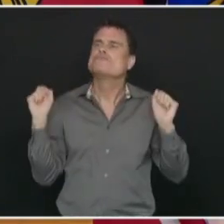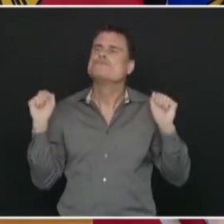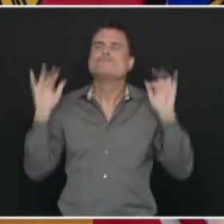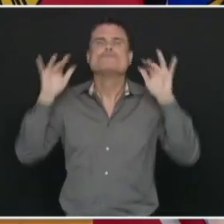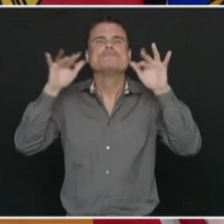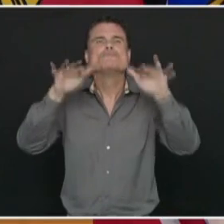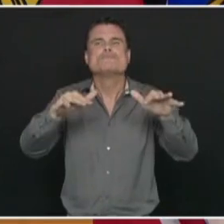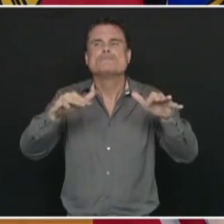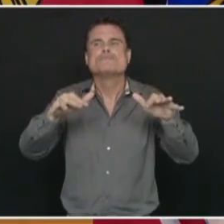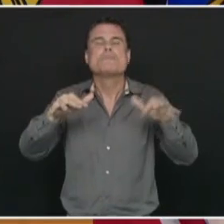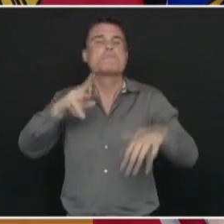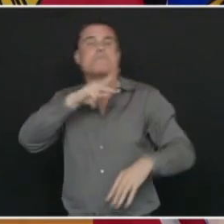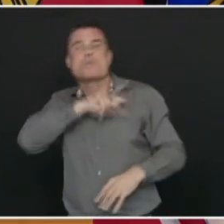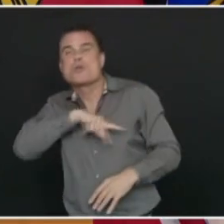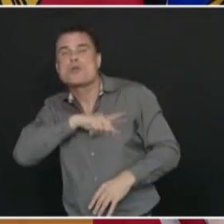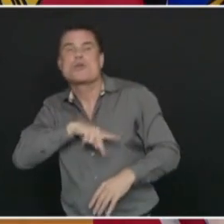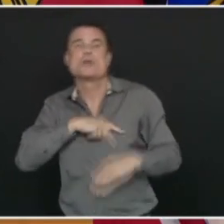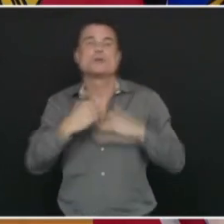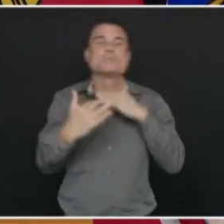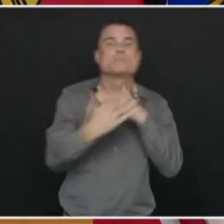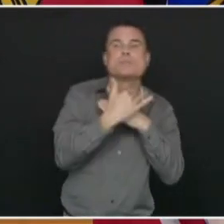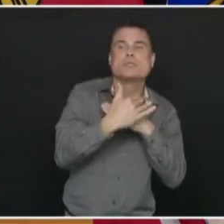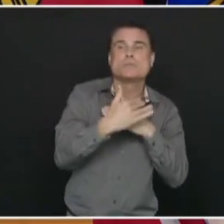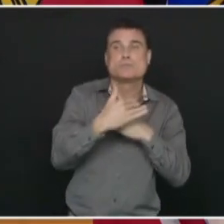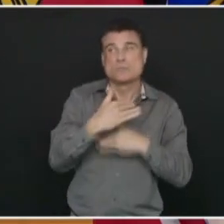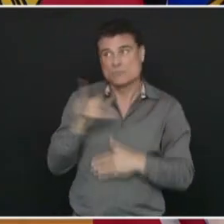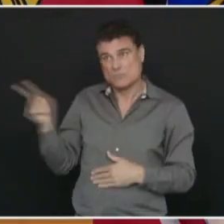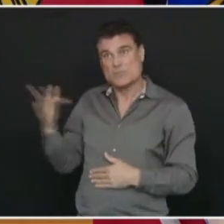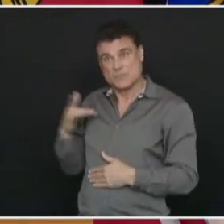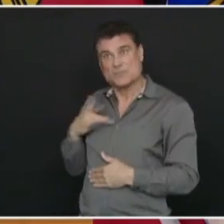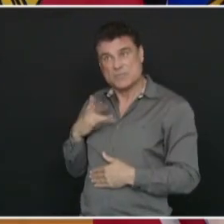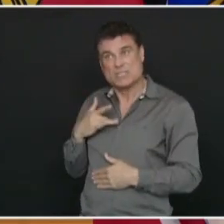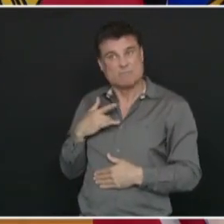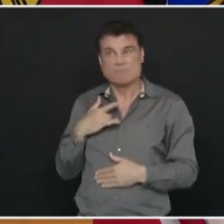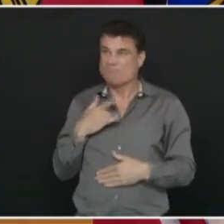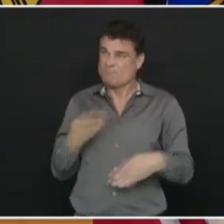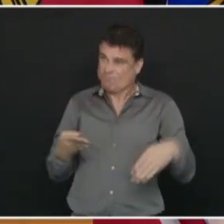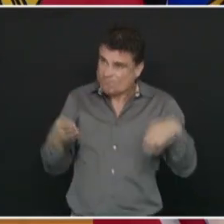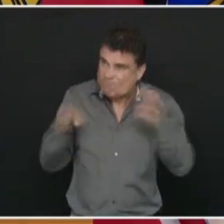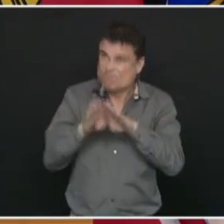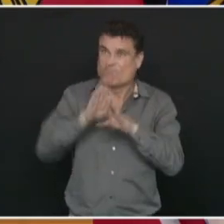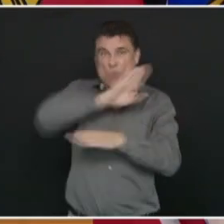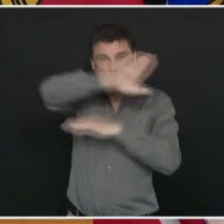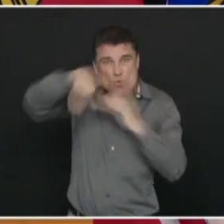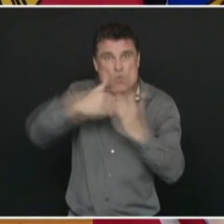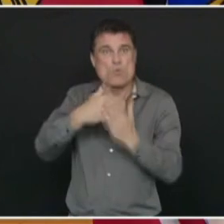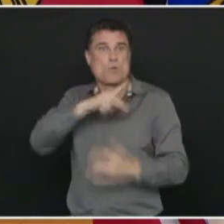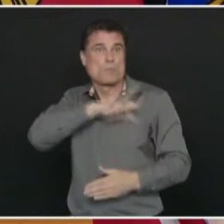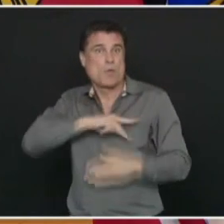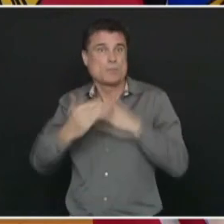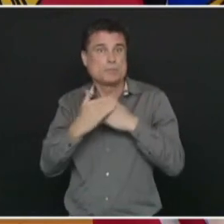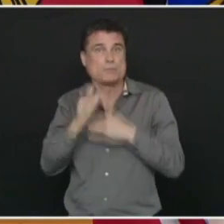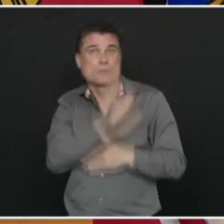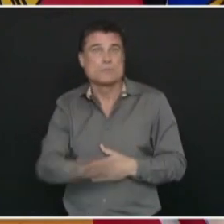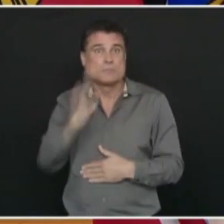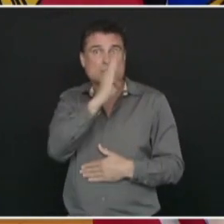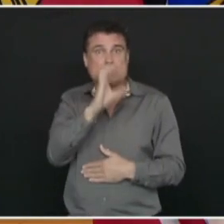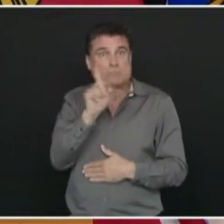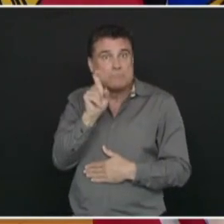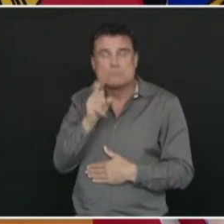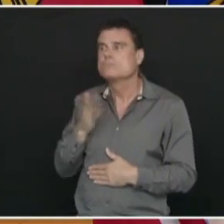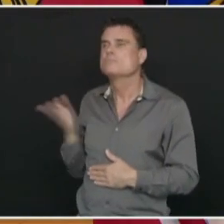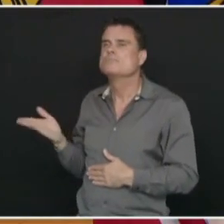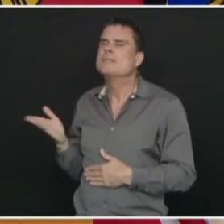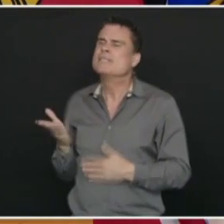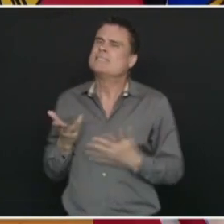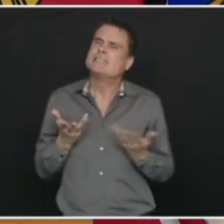on bicycles. Having things go in one direction, the one way, really helps people maintain the safe space as